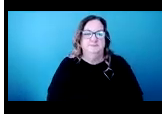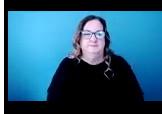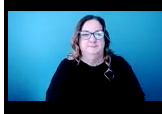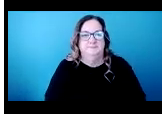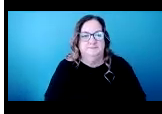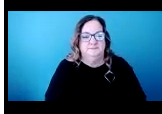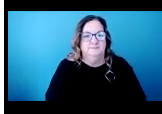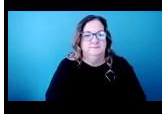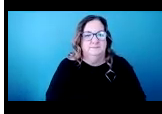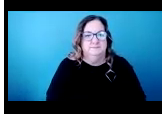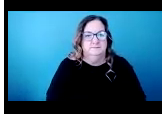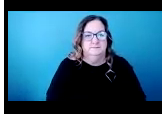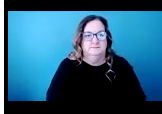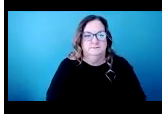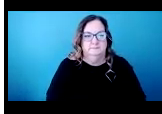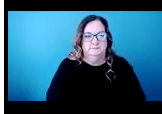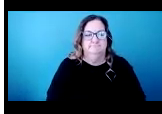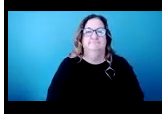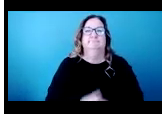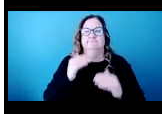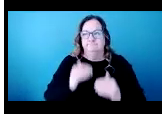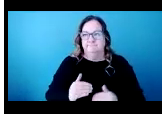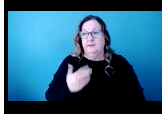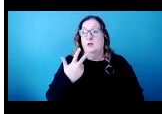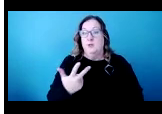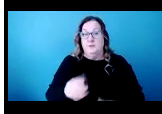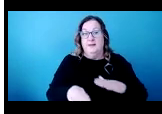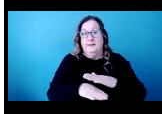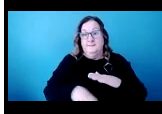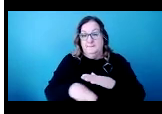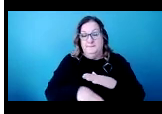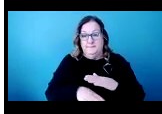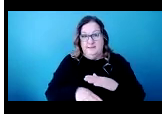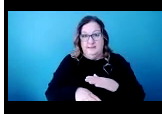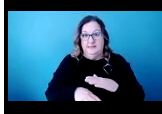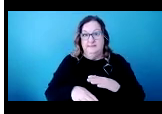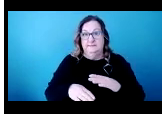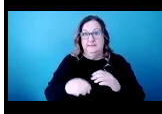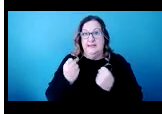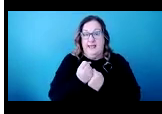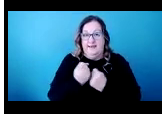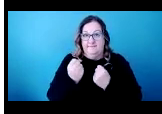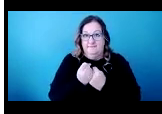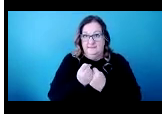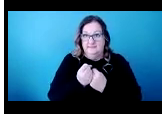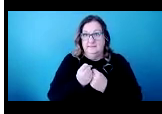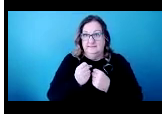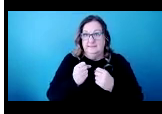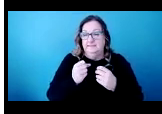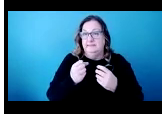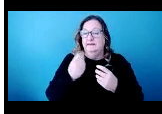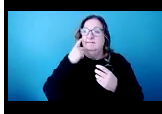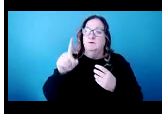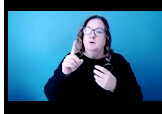Okay, 3 basic steps of of advocacy, sharing your story and